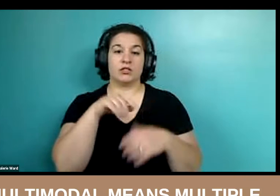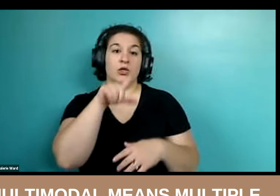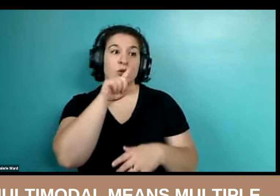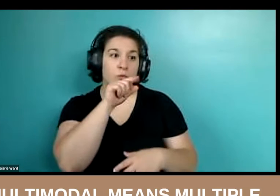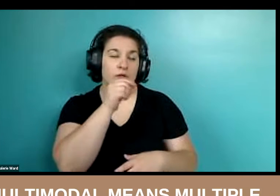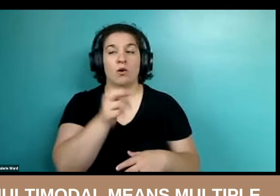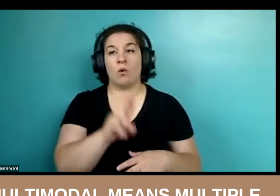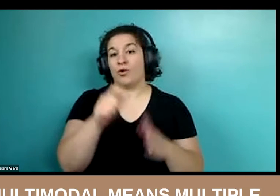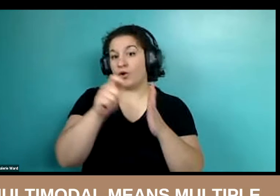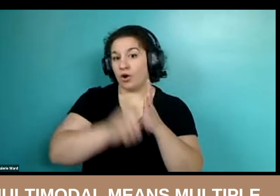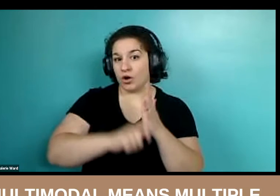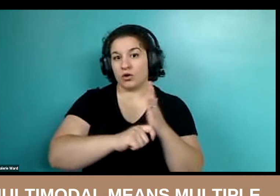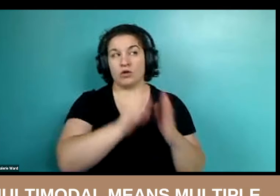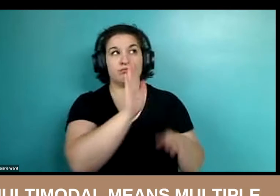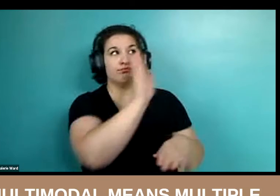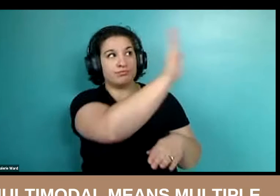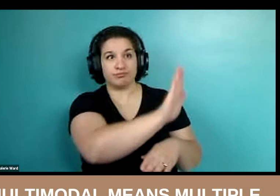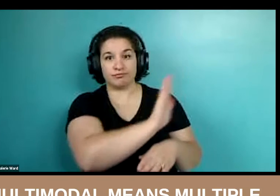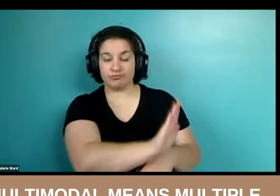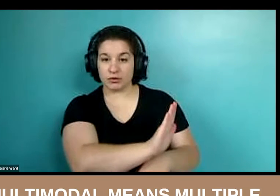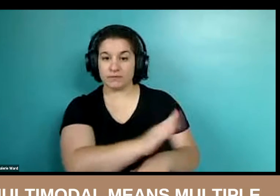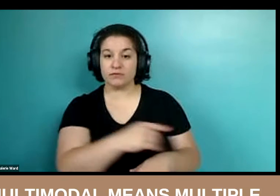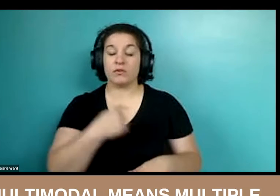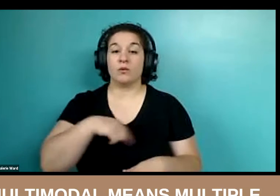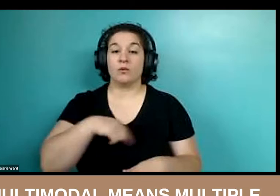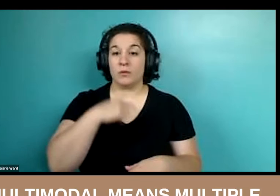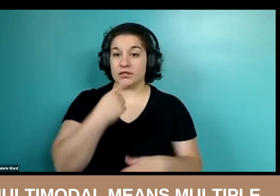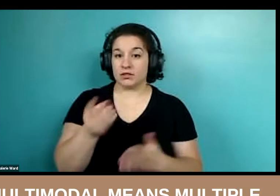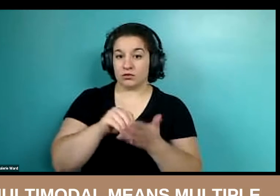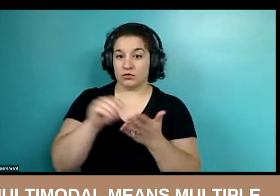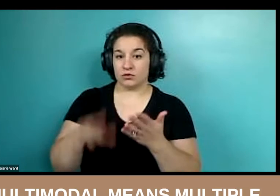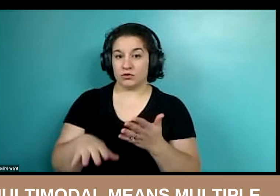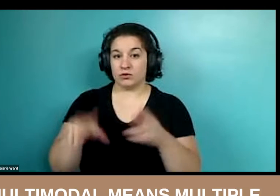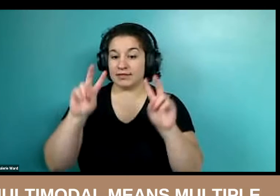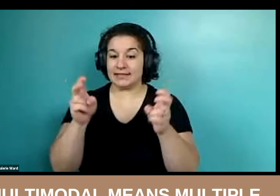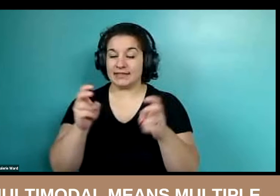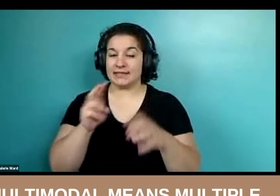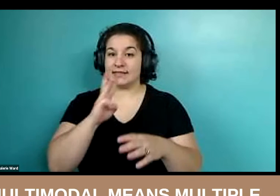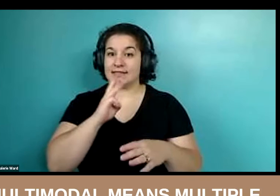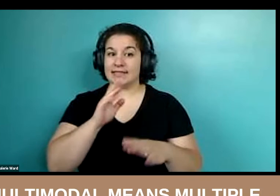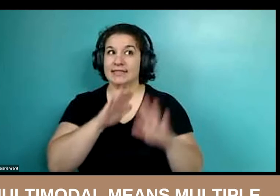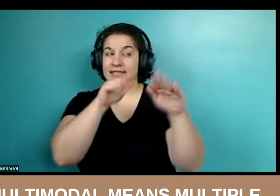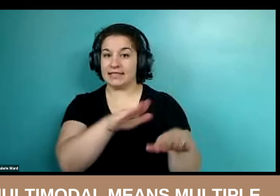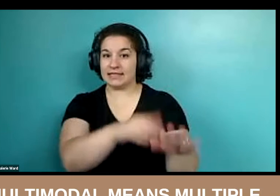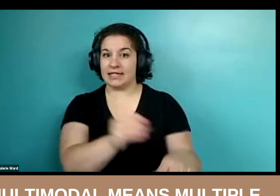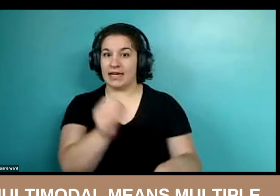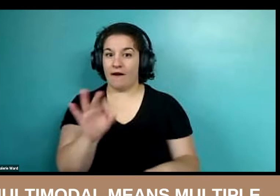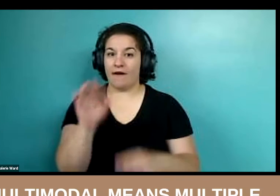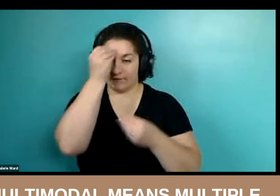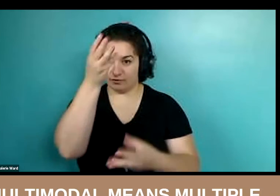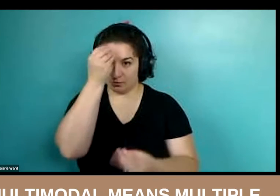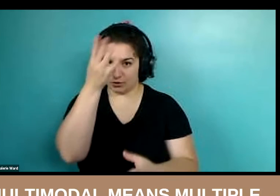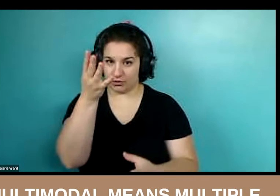on it. And we tell them that it's the sea of information so that they can help conceptualize the cycle of